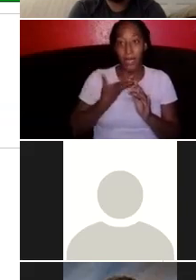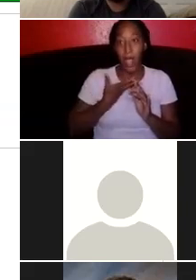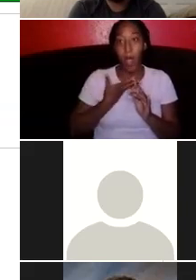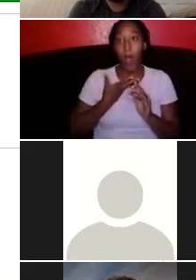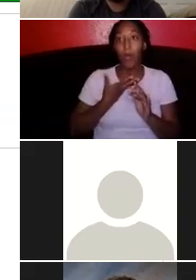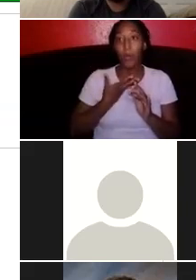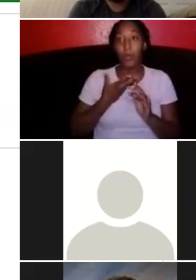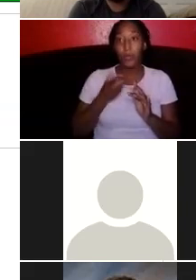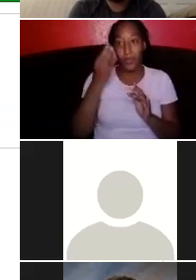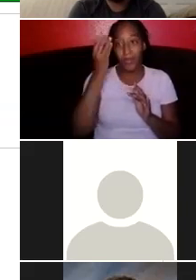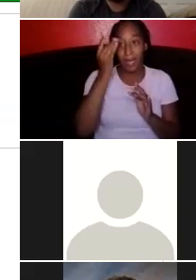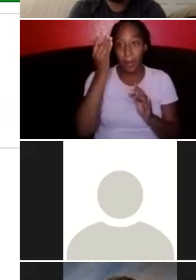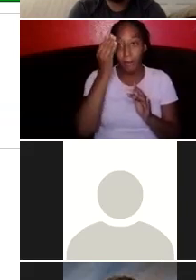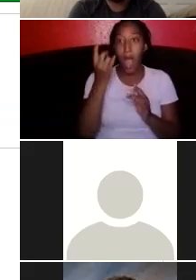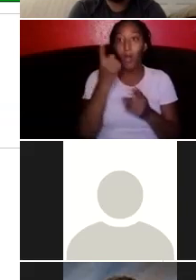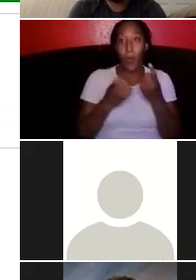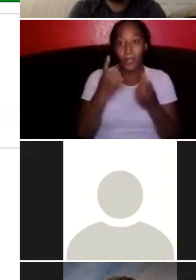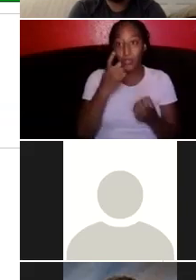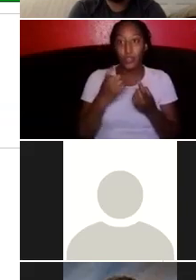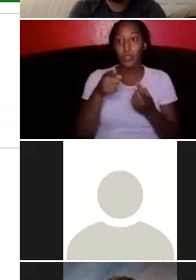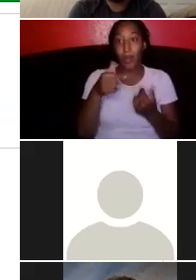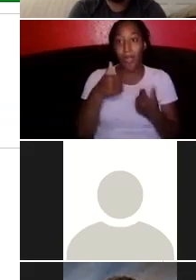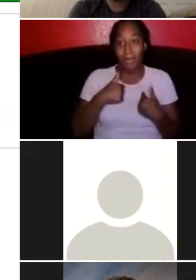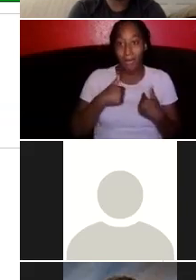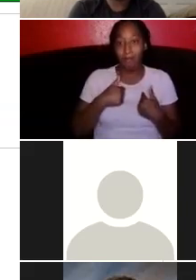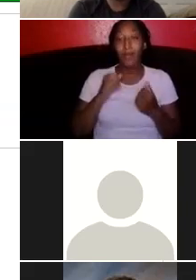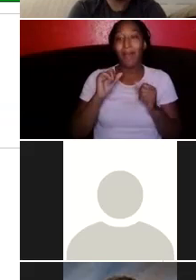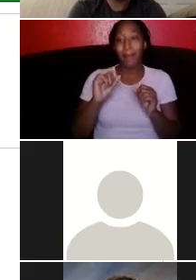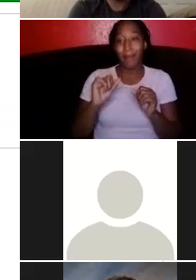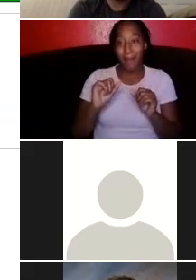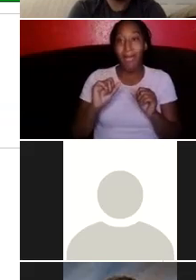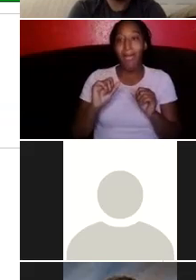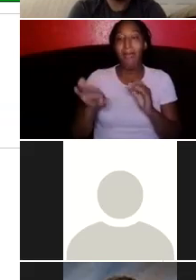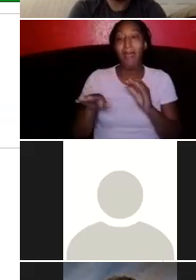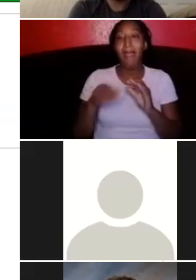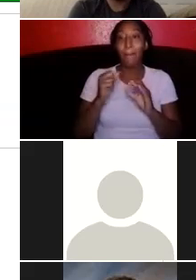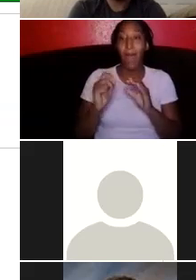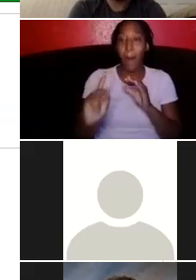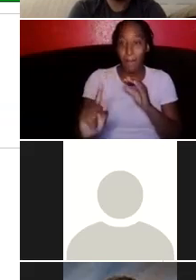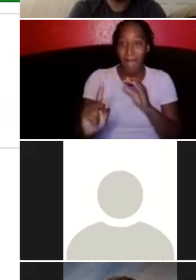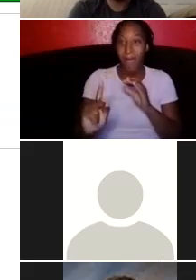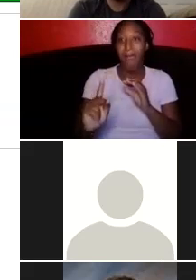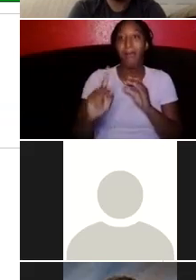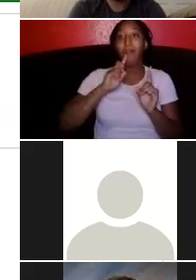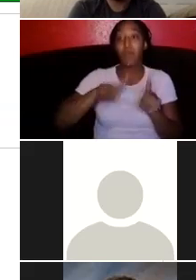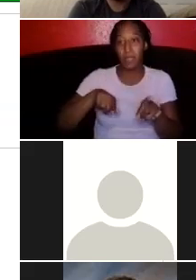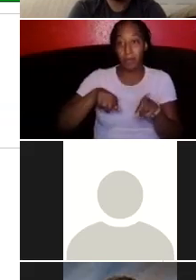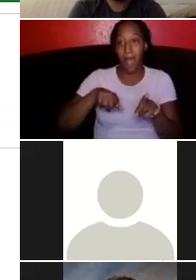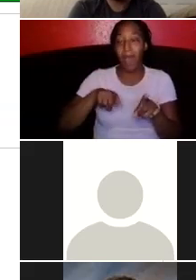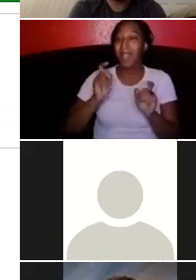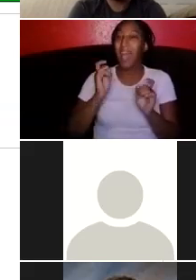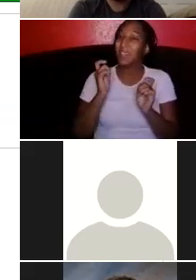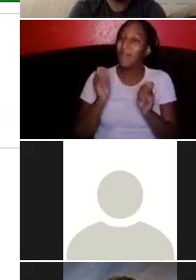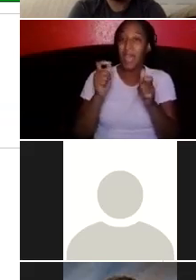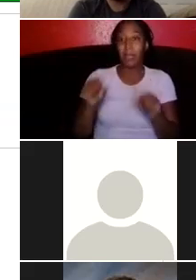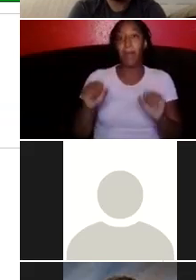extra attention to my email. That way, if I get a question here or there, I'll be responding to you as quickly as possible. And especially